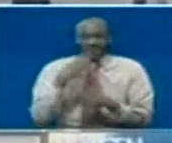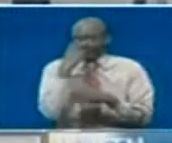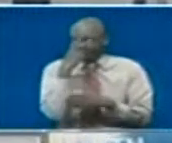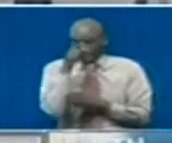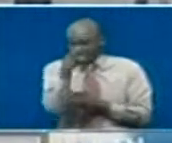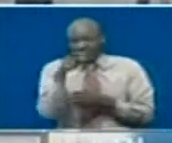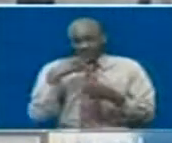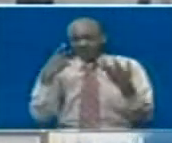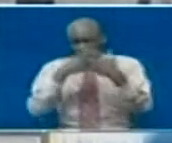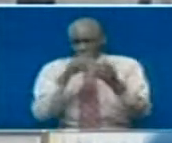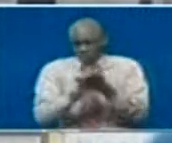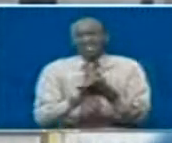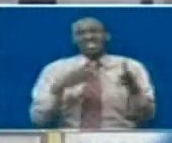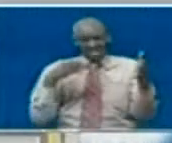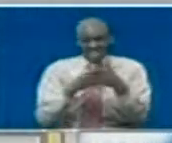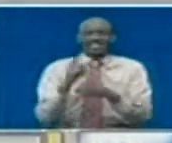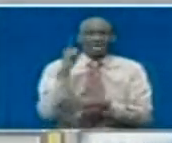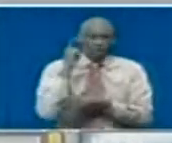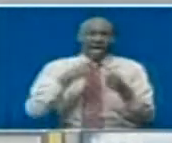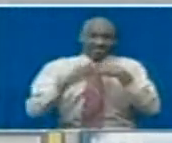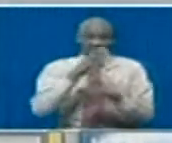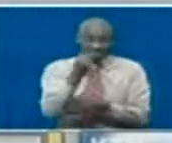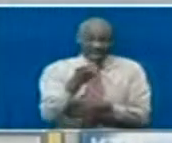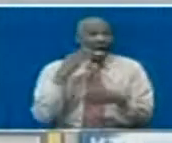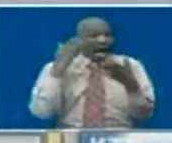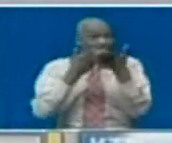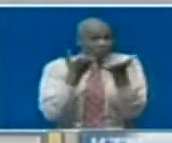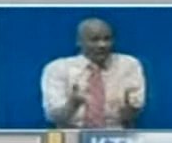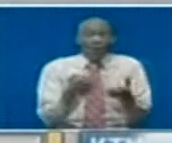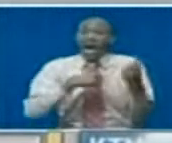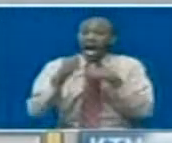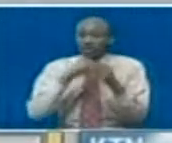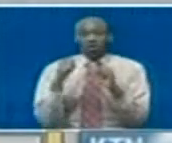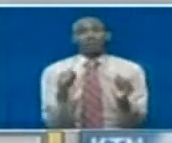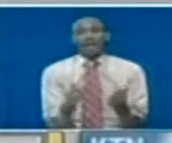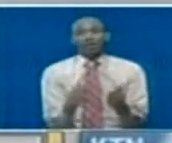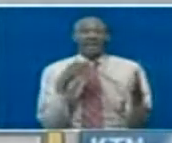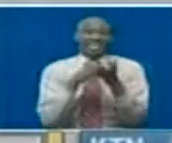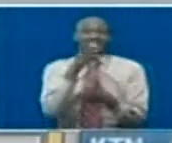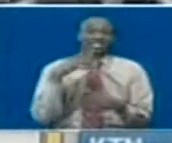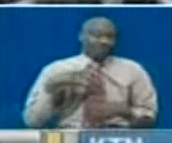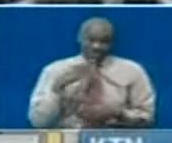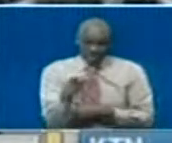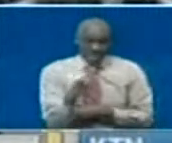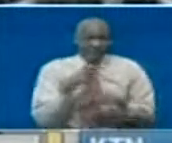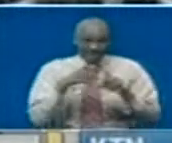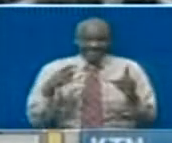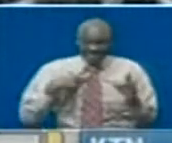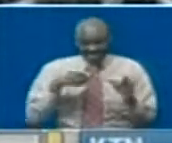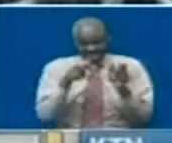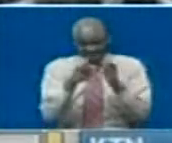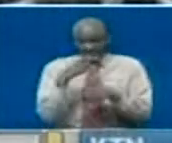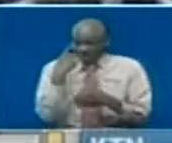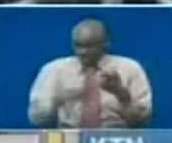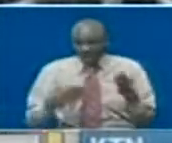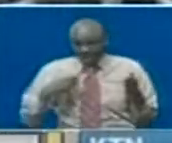to be engaging in illegal activity. But until now, no action has been taken against them, despite the regulator even